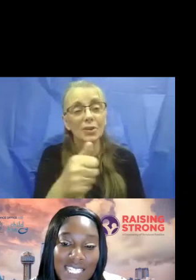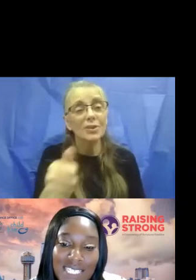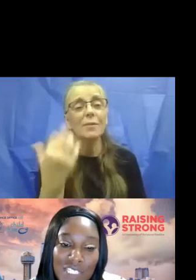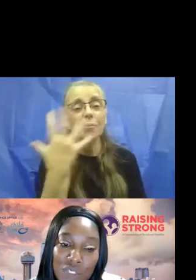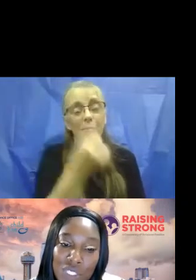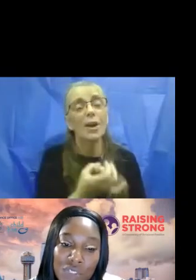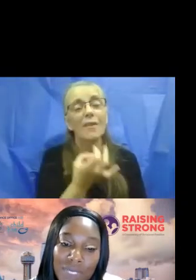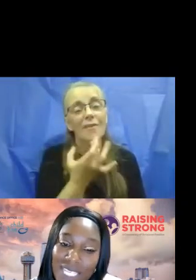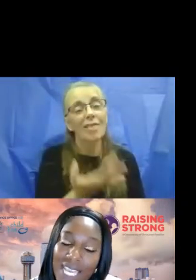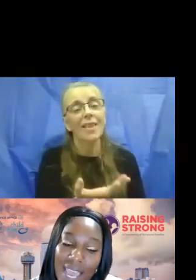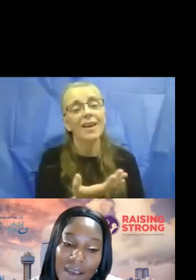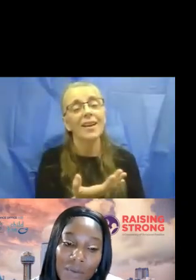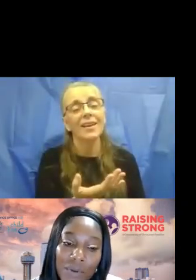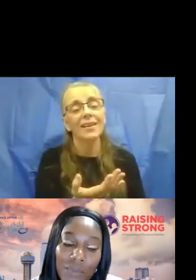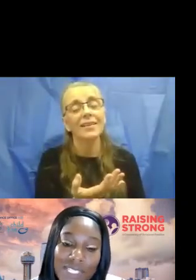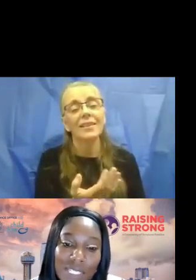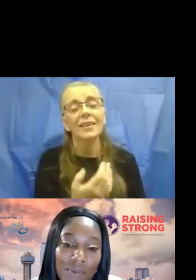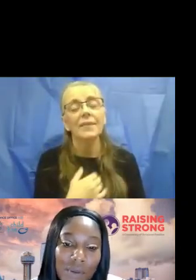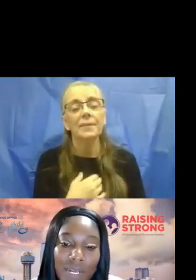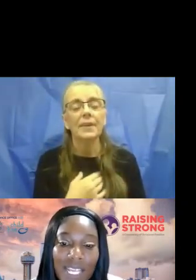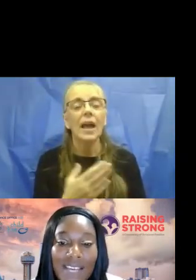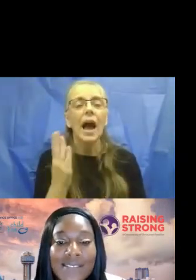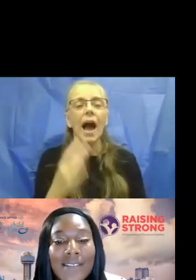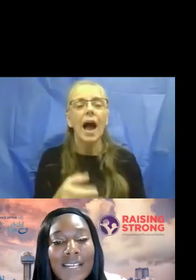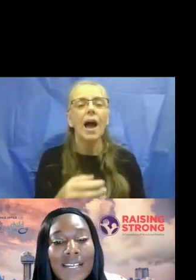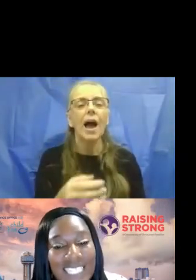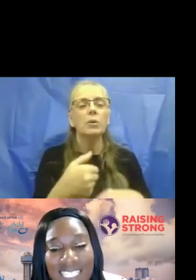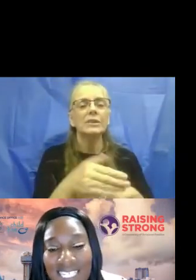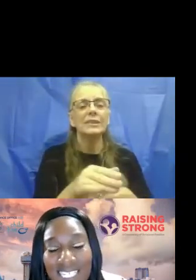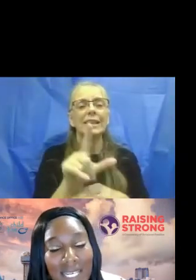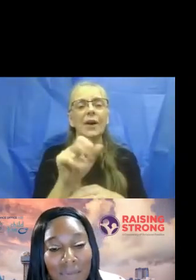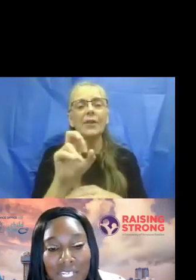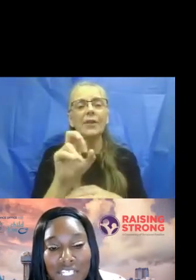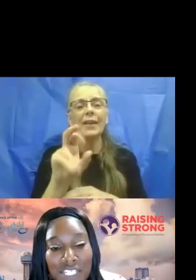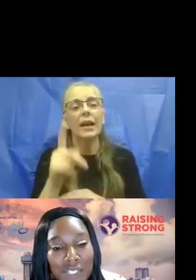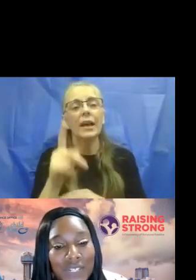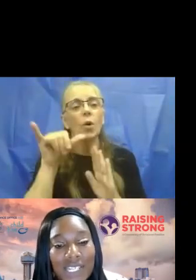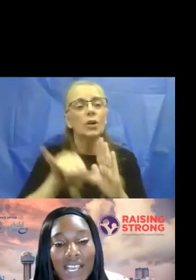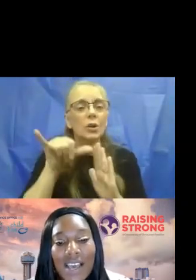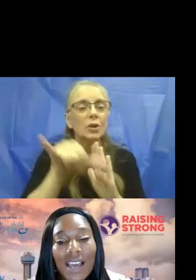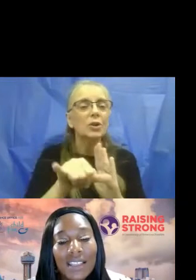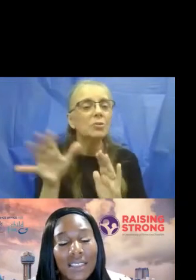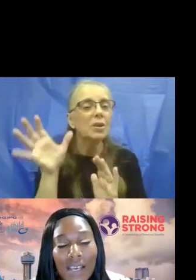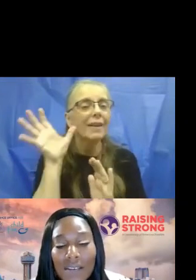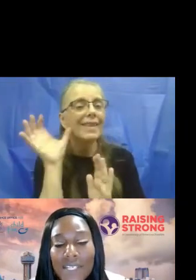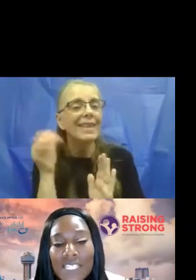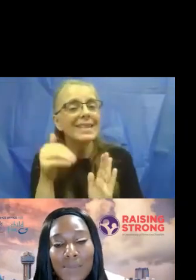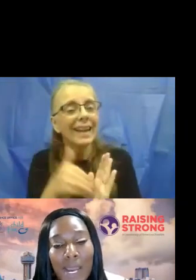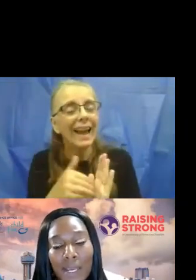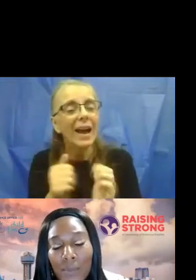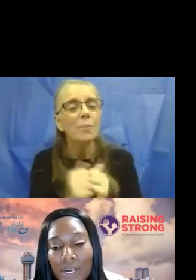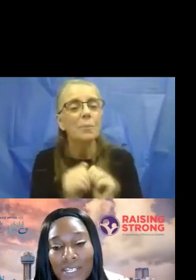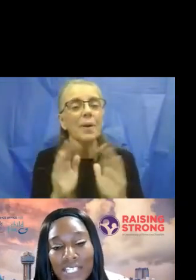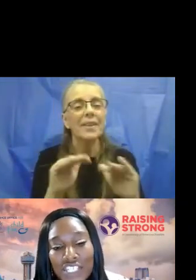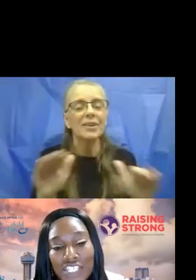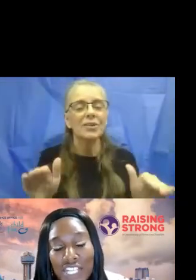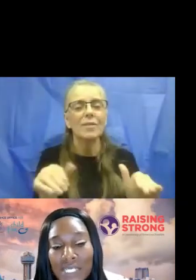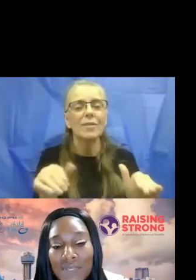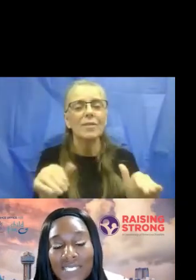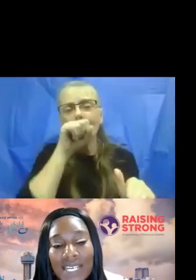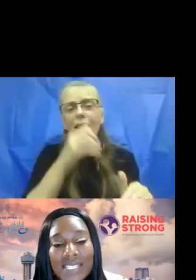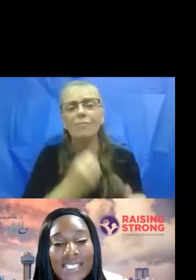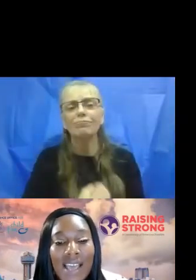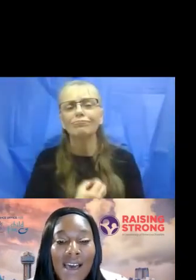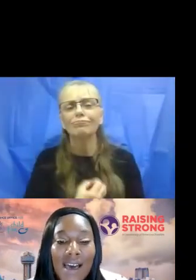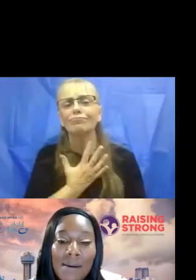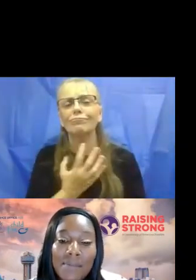to send this YouTube link out when we send the recording out so y'all can listen again with your children. I love the inspiring words that she shared